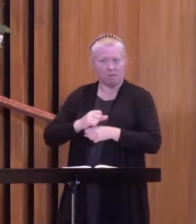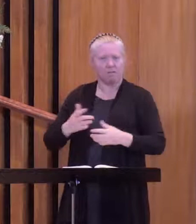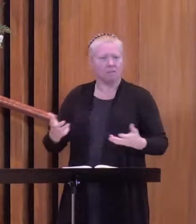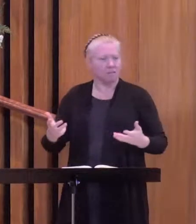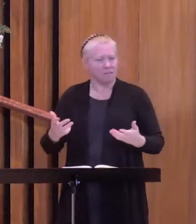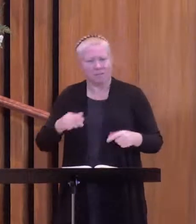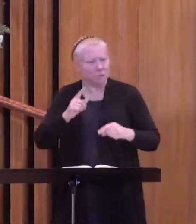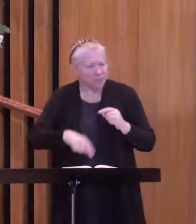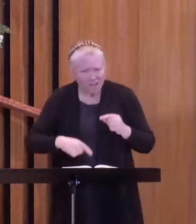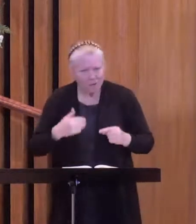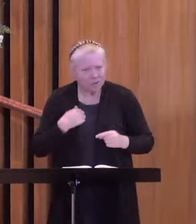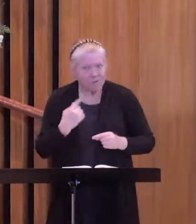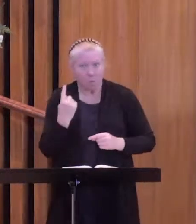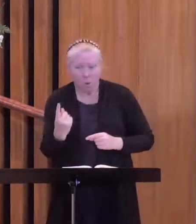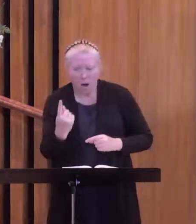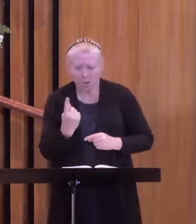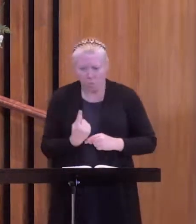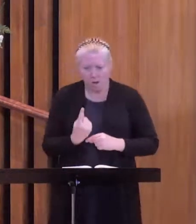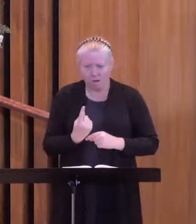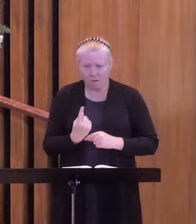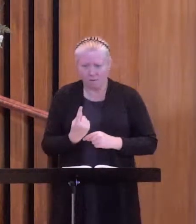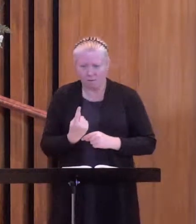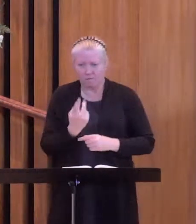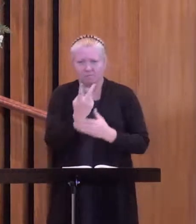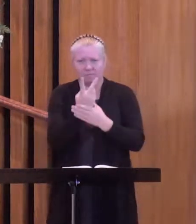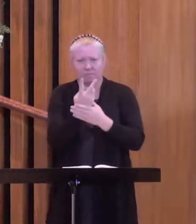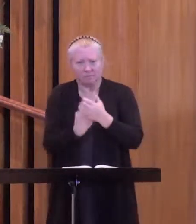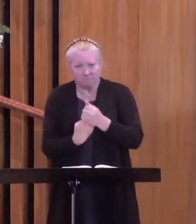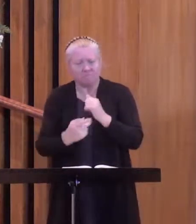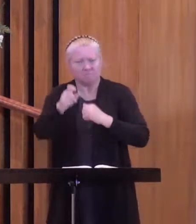I will demonstrate my faith to you from my works."